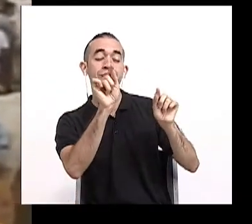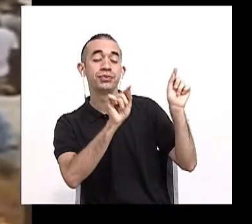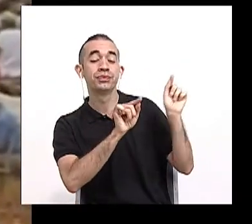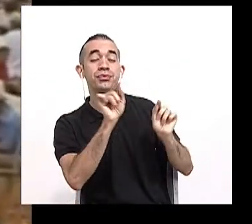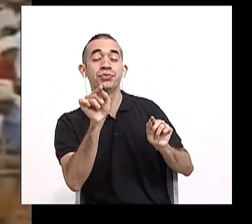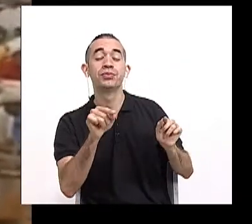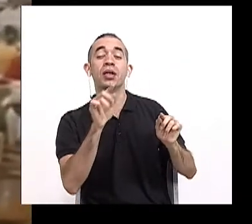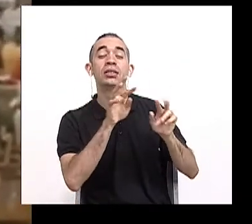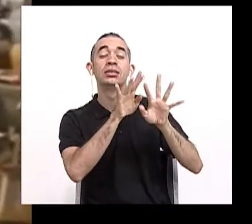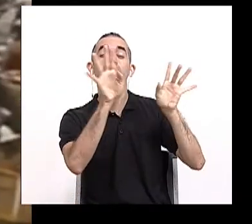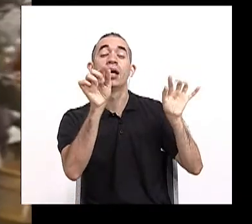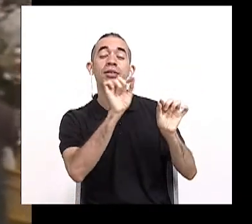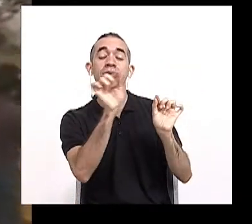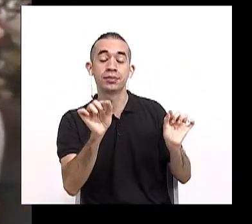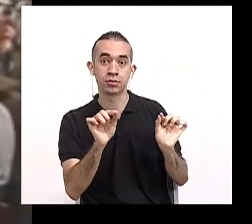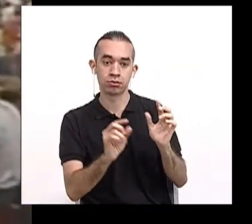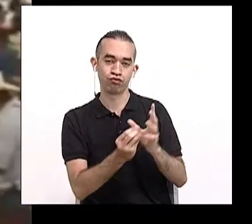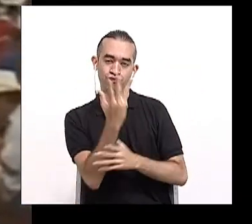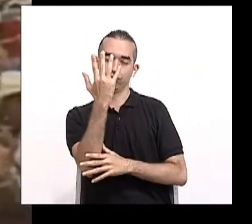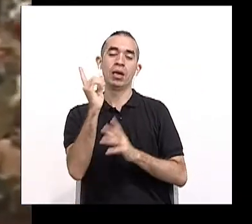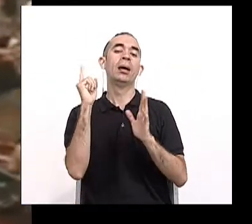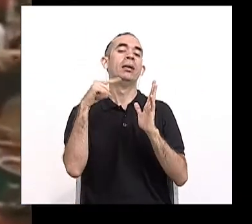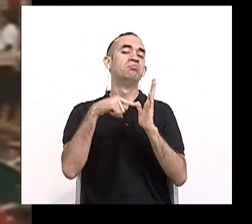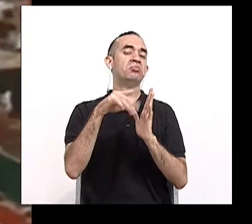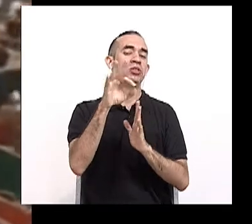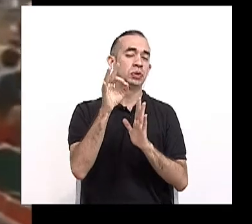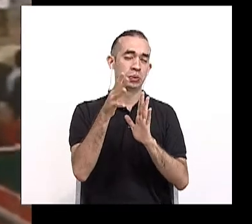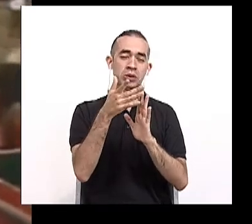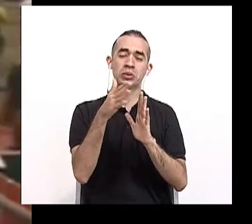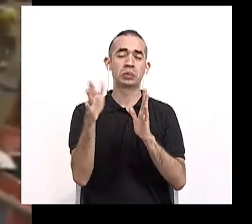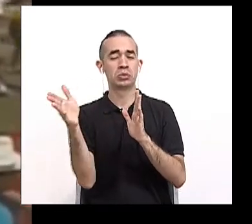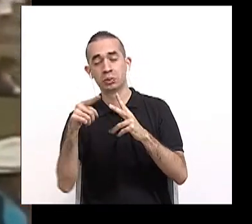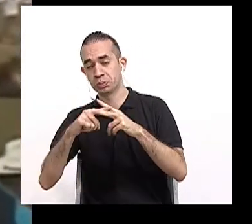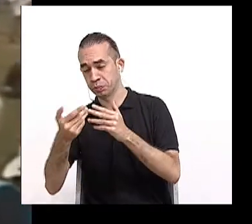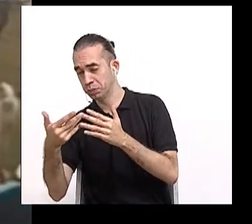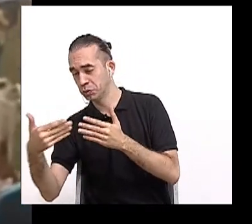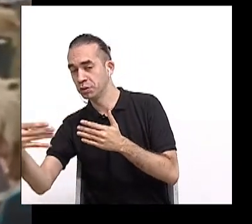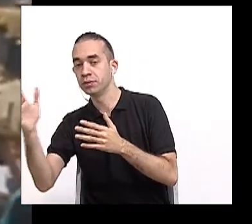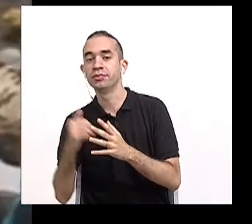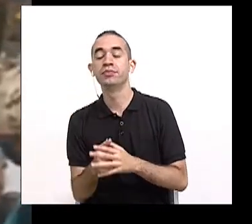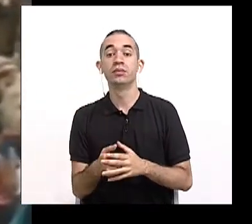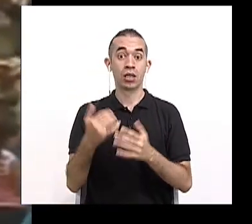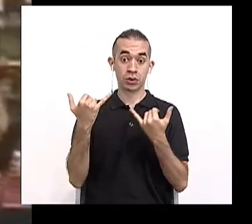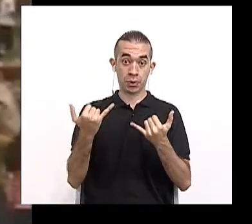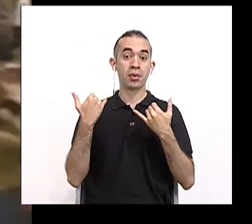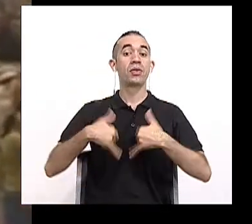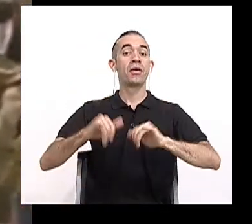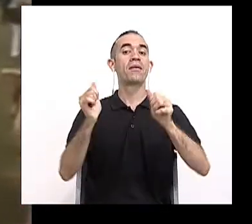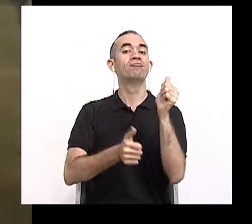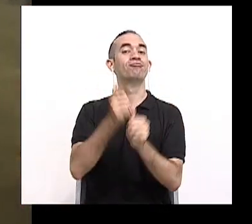and to this day, annual contests reward the most creative artists in this tradition.